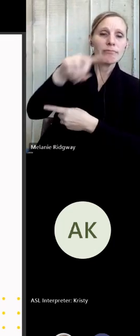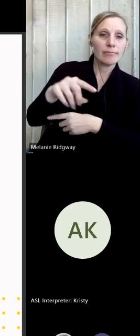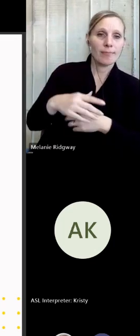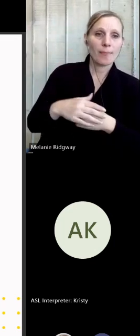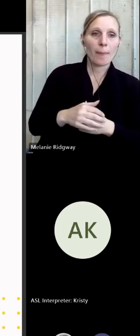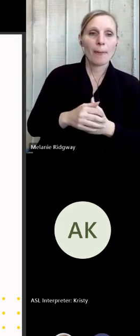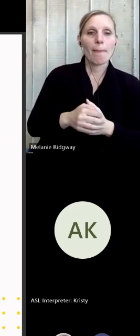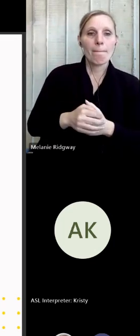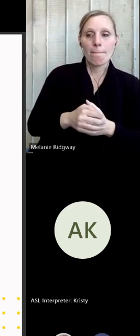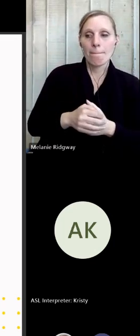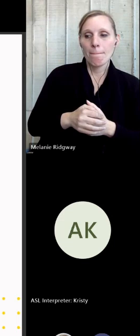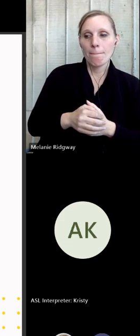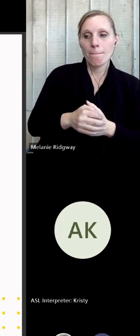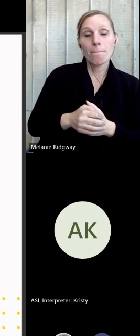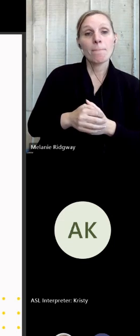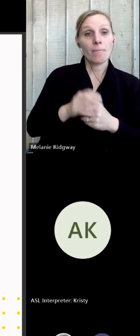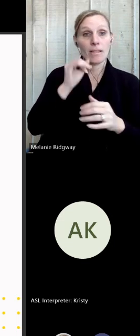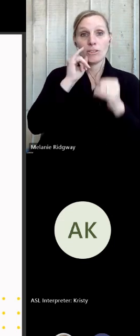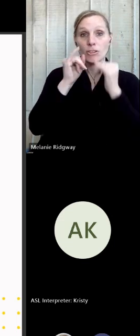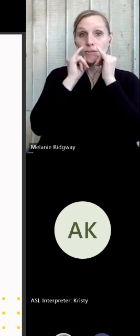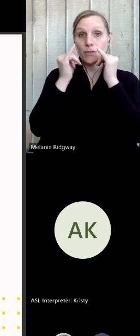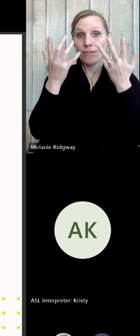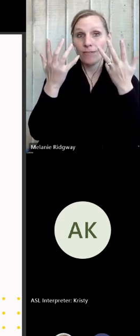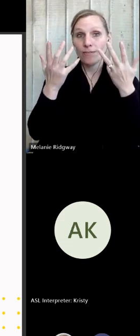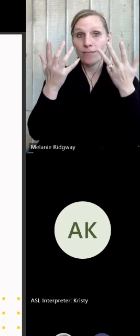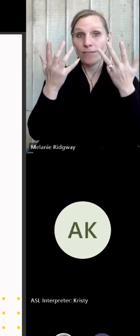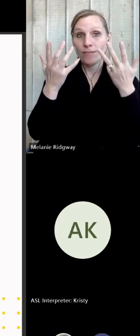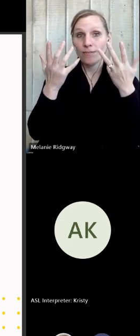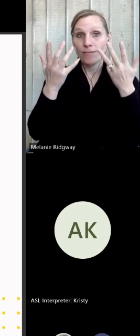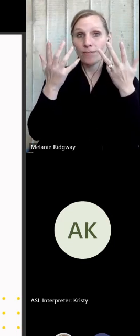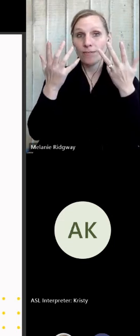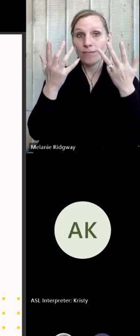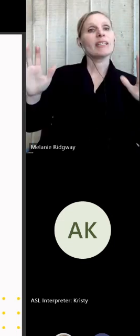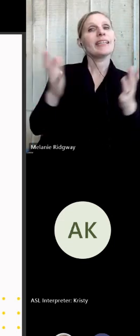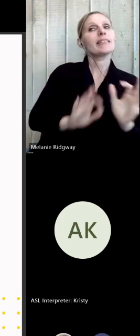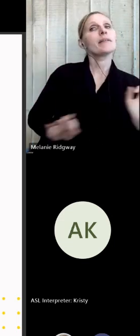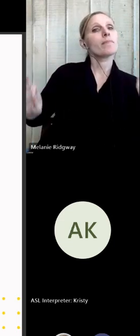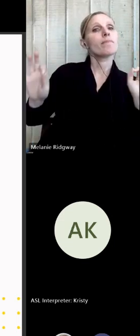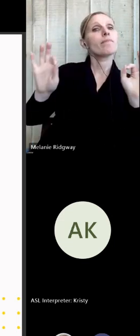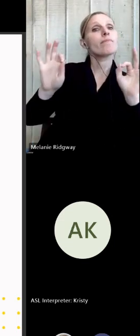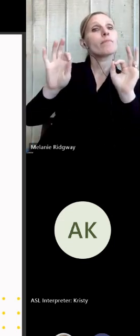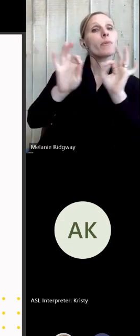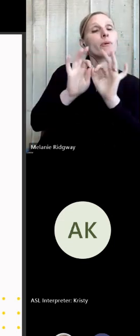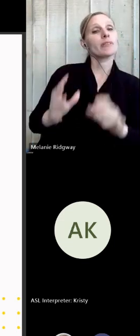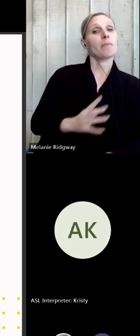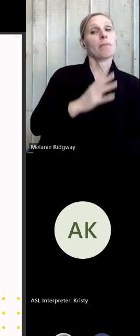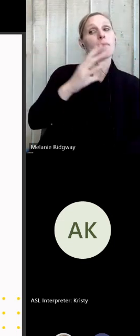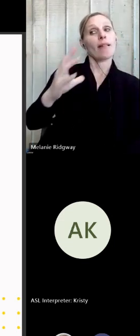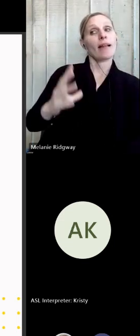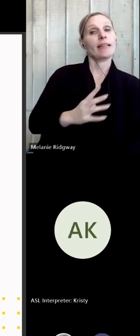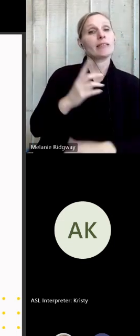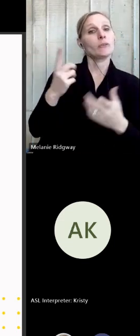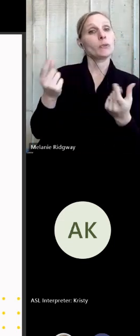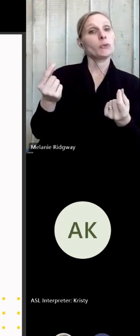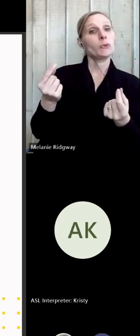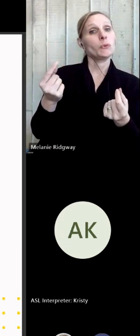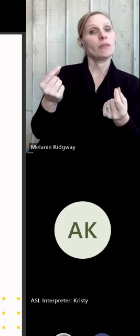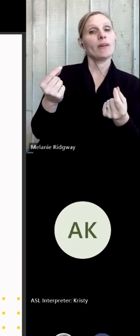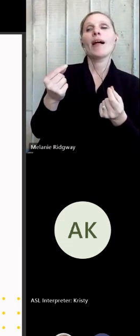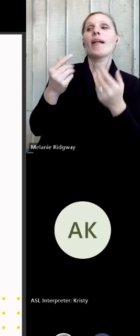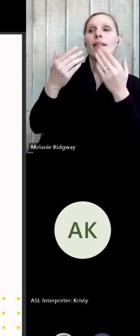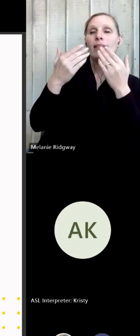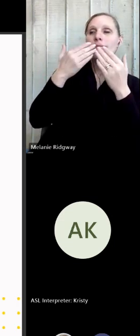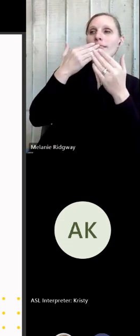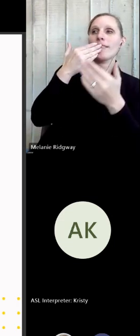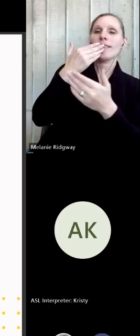After your interview, it's business courtesy to send a follow-up thank you